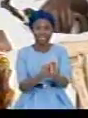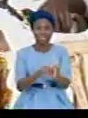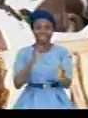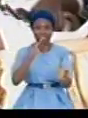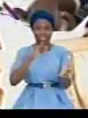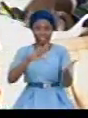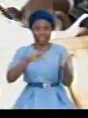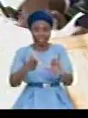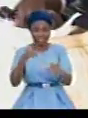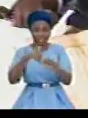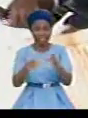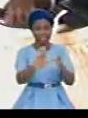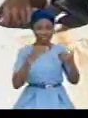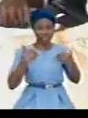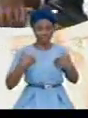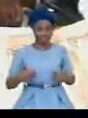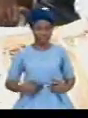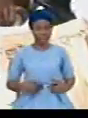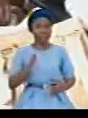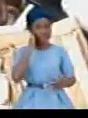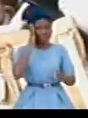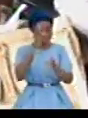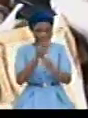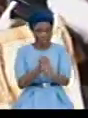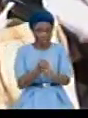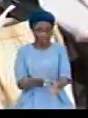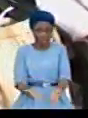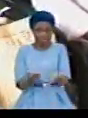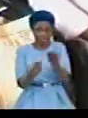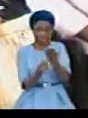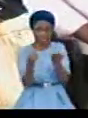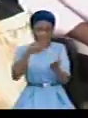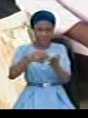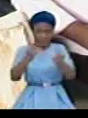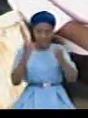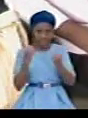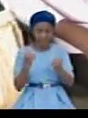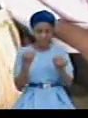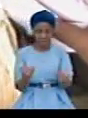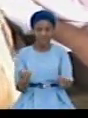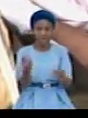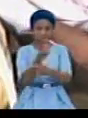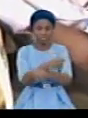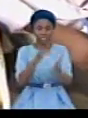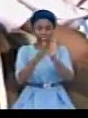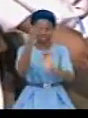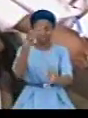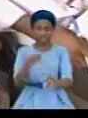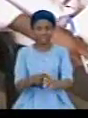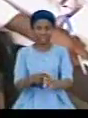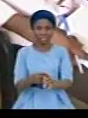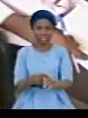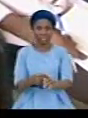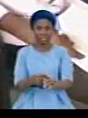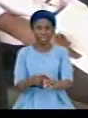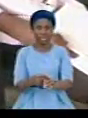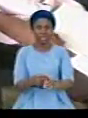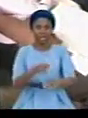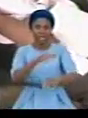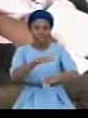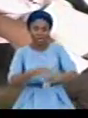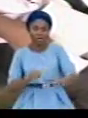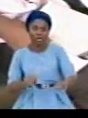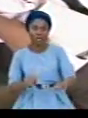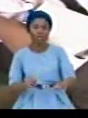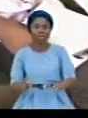And call it those things which be not as though they were. Call it those things which be not as though